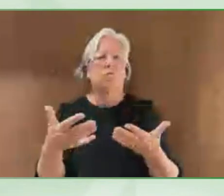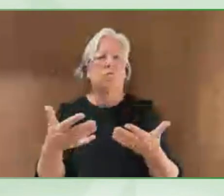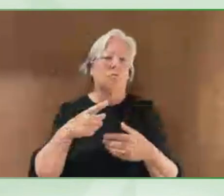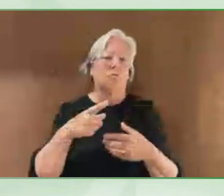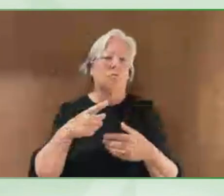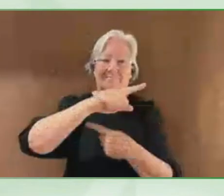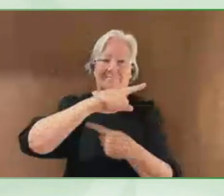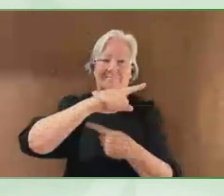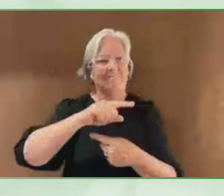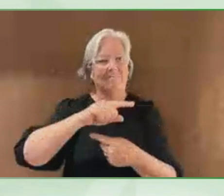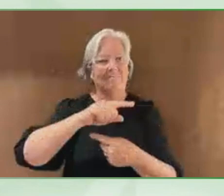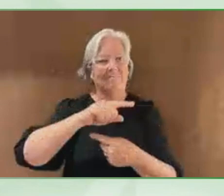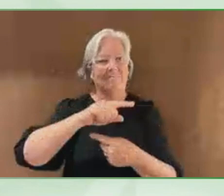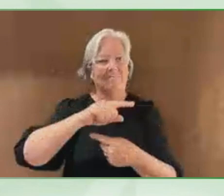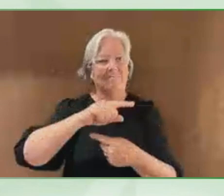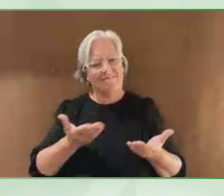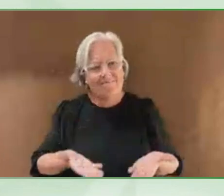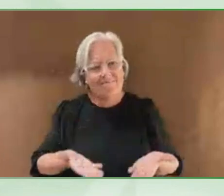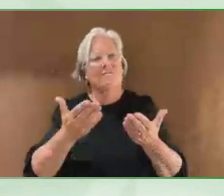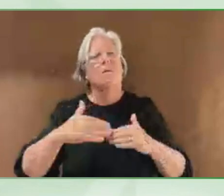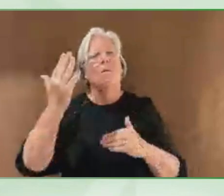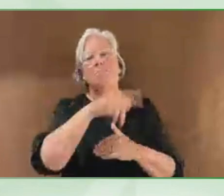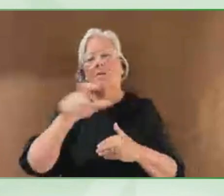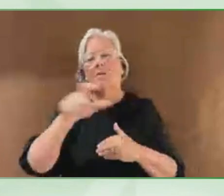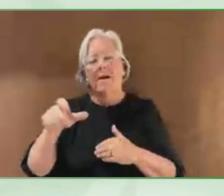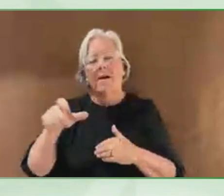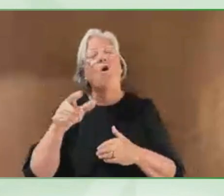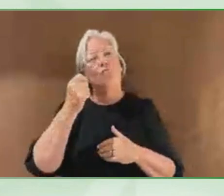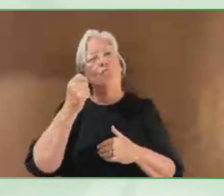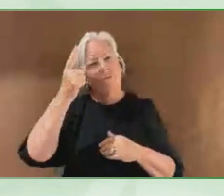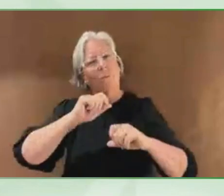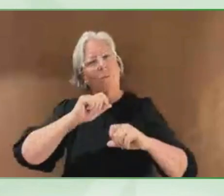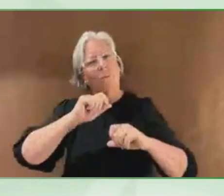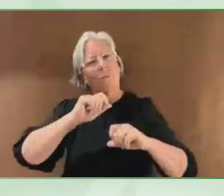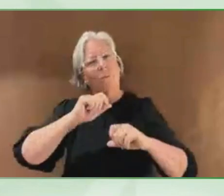awareness of the importance of inclusive communication.